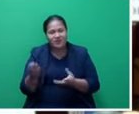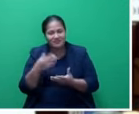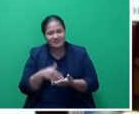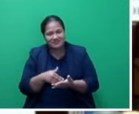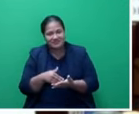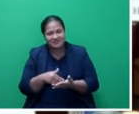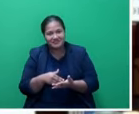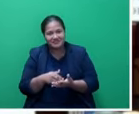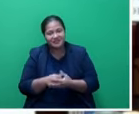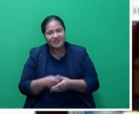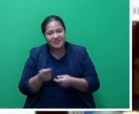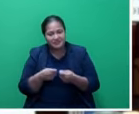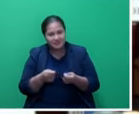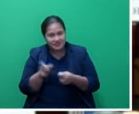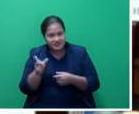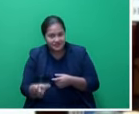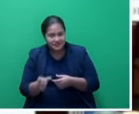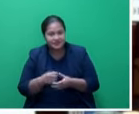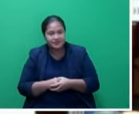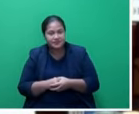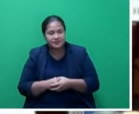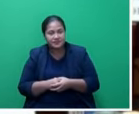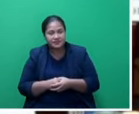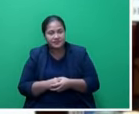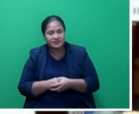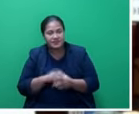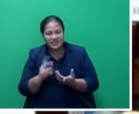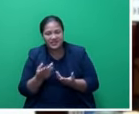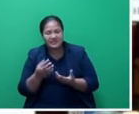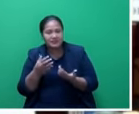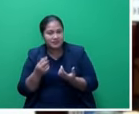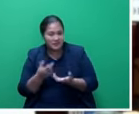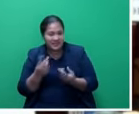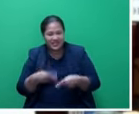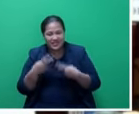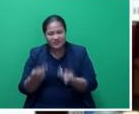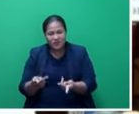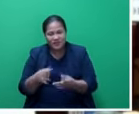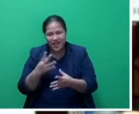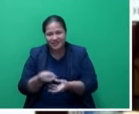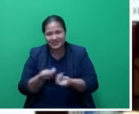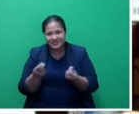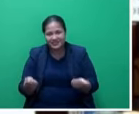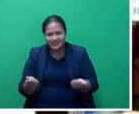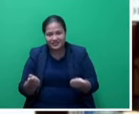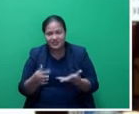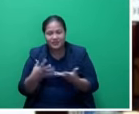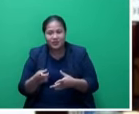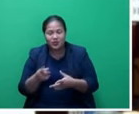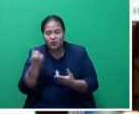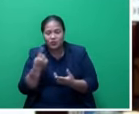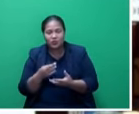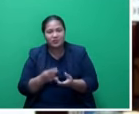And that would mean that immediately we are providing solution to those vendors who are operating